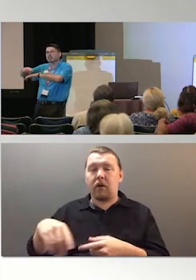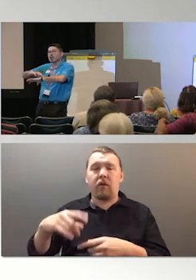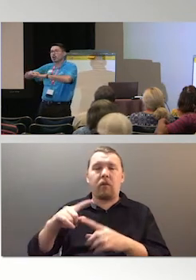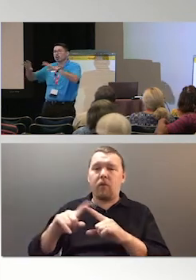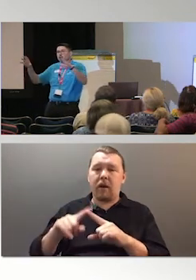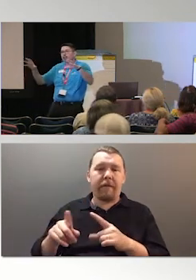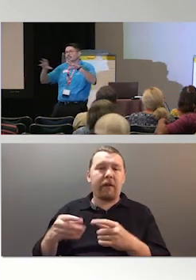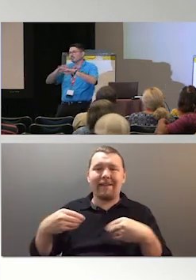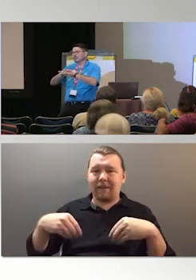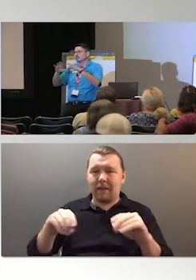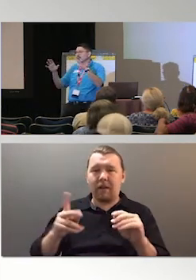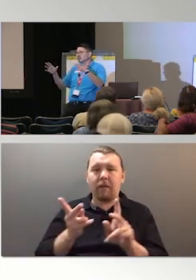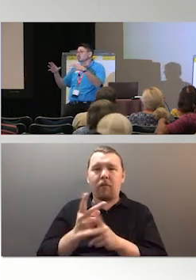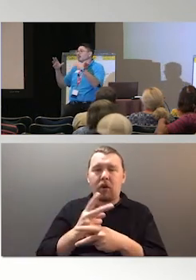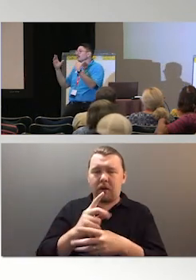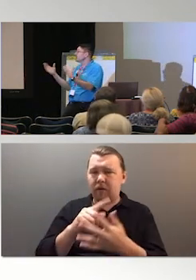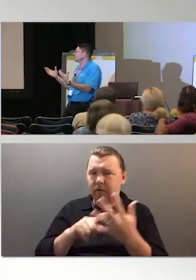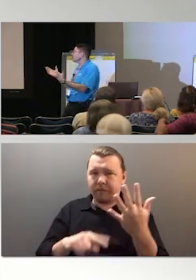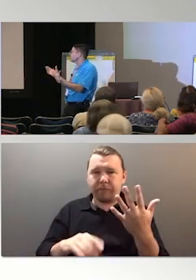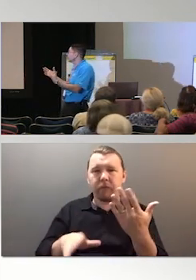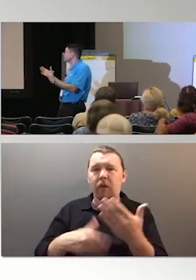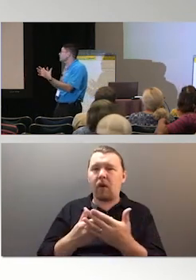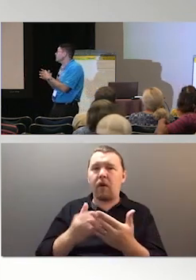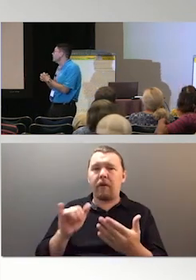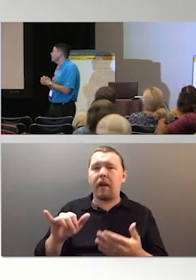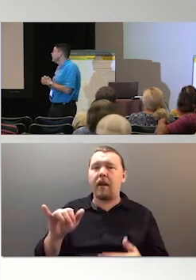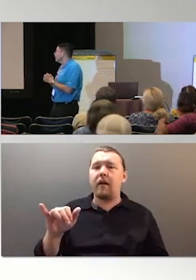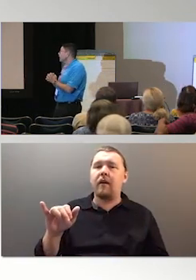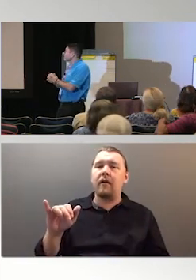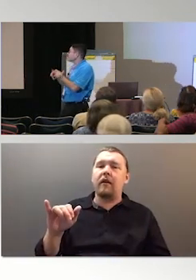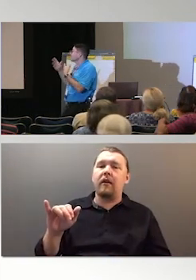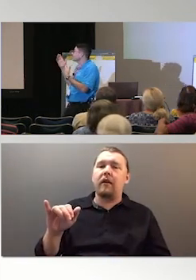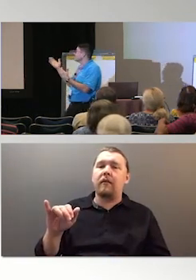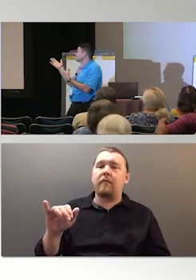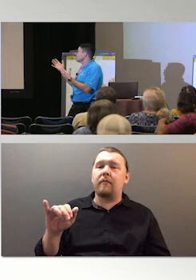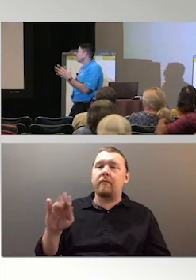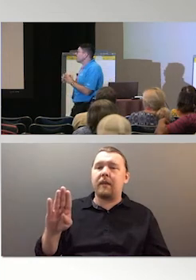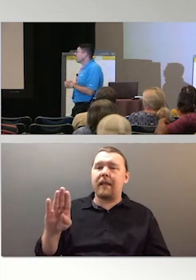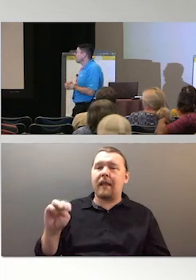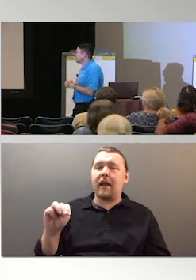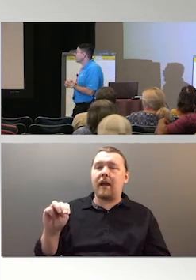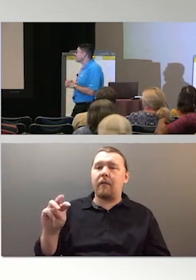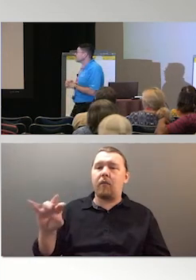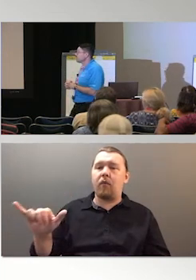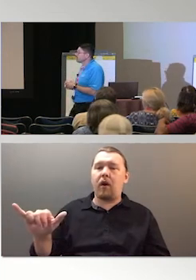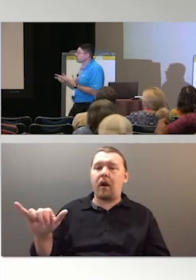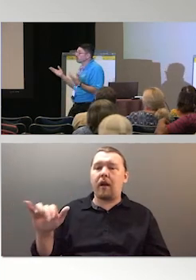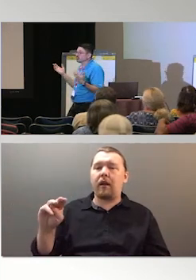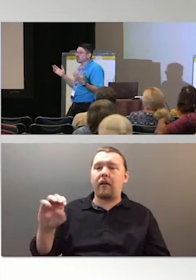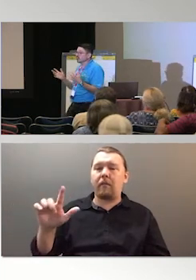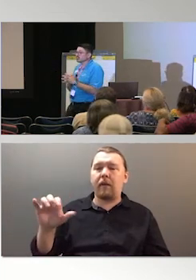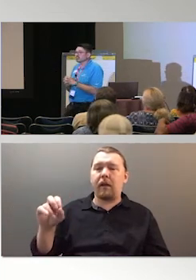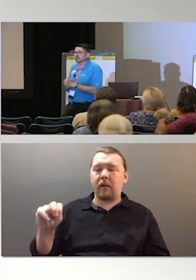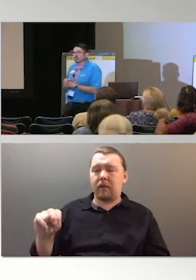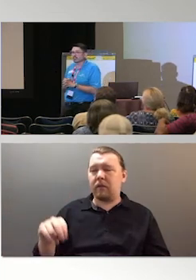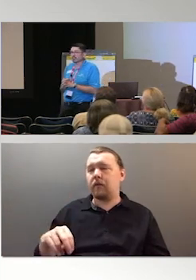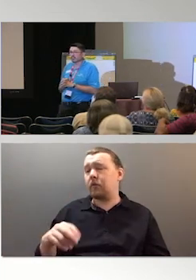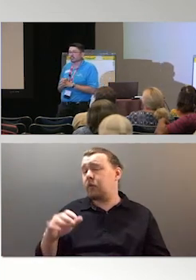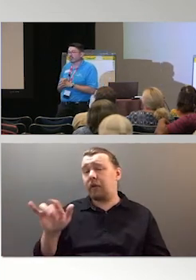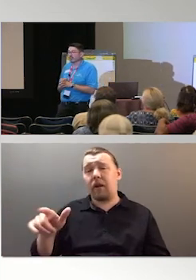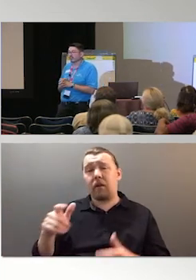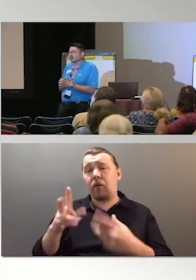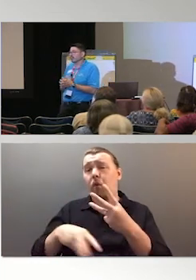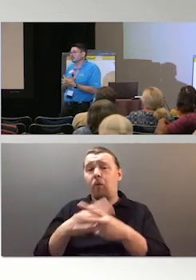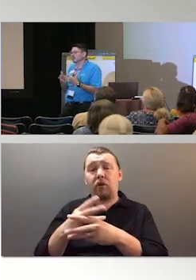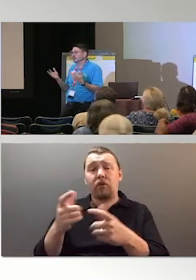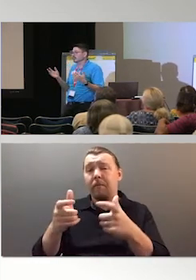products, all that is being managed by BNY Mellon. So all I can say is they're the world's largest, and